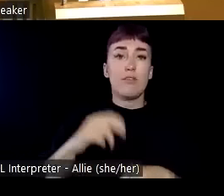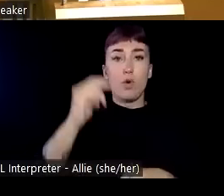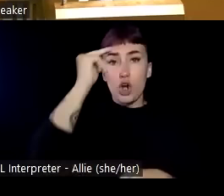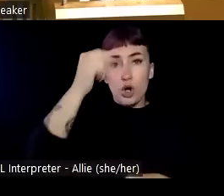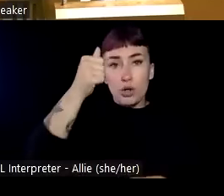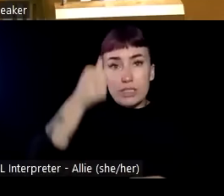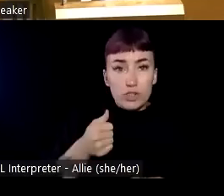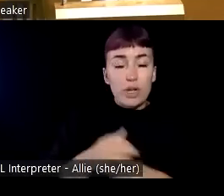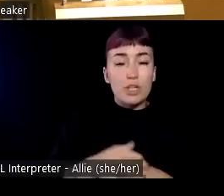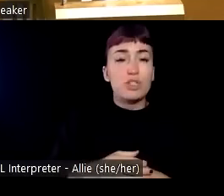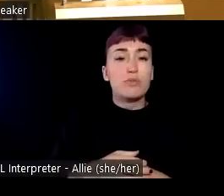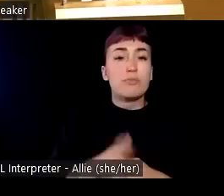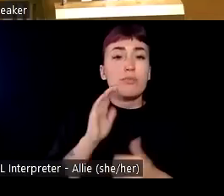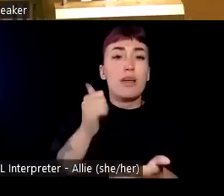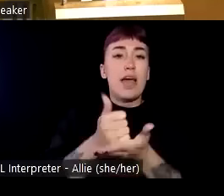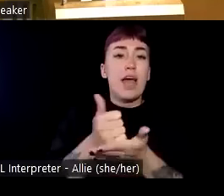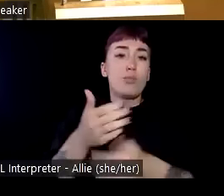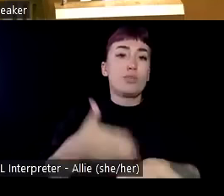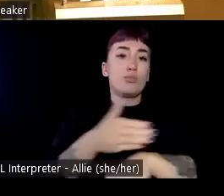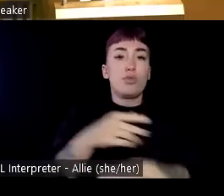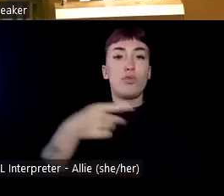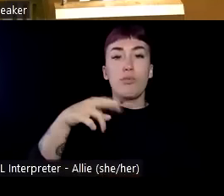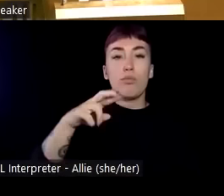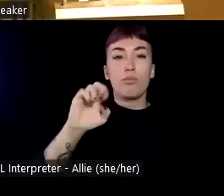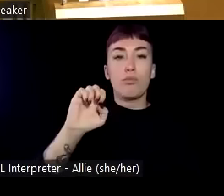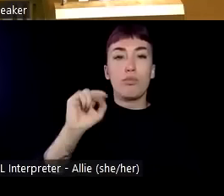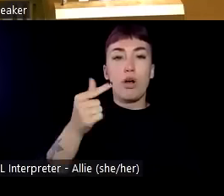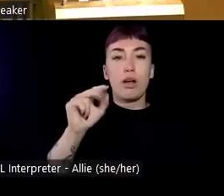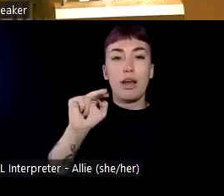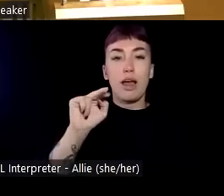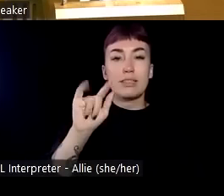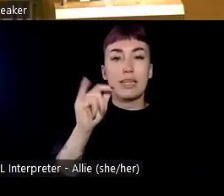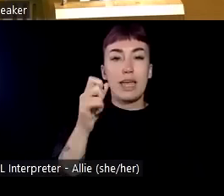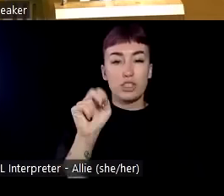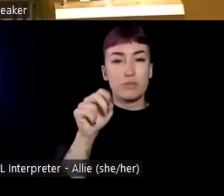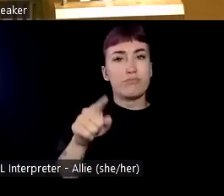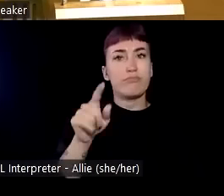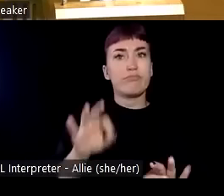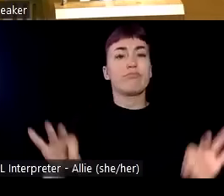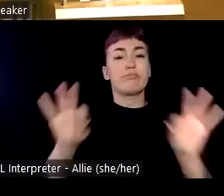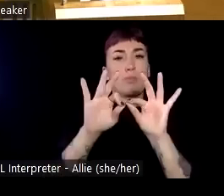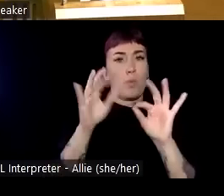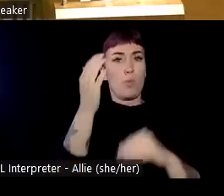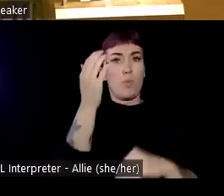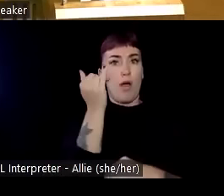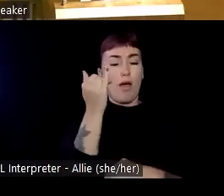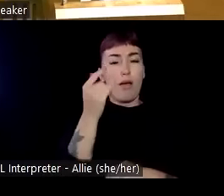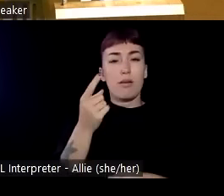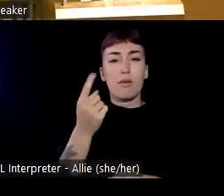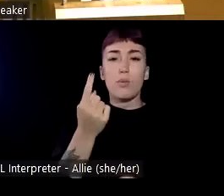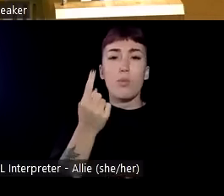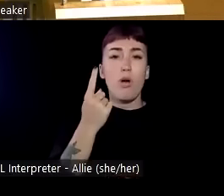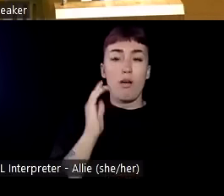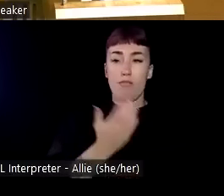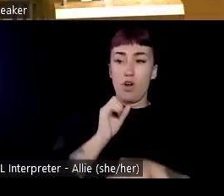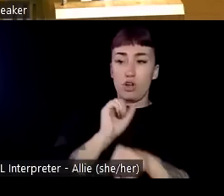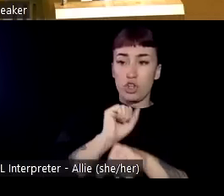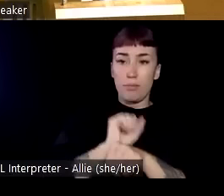is that it helps improve prognostication. And this is important because one of our jobs